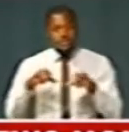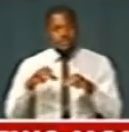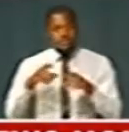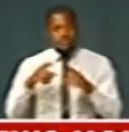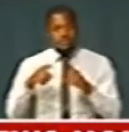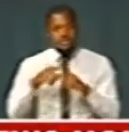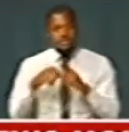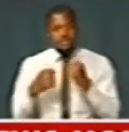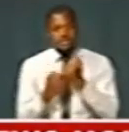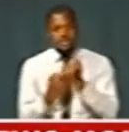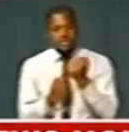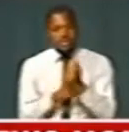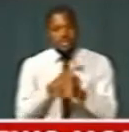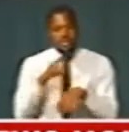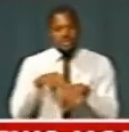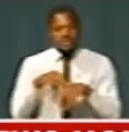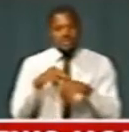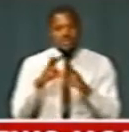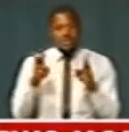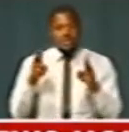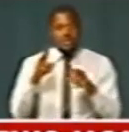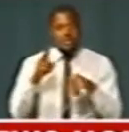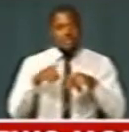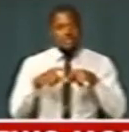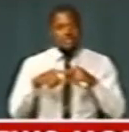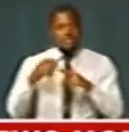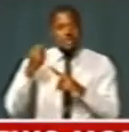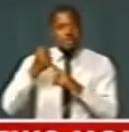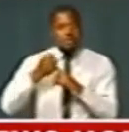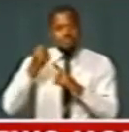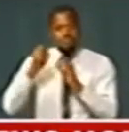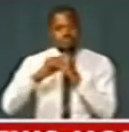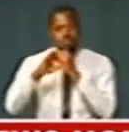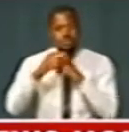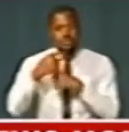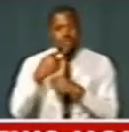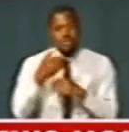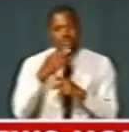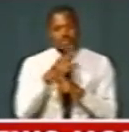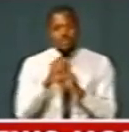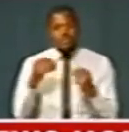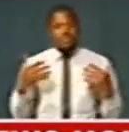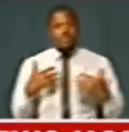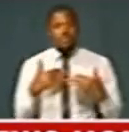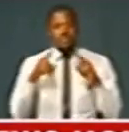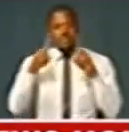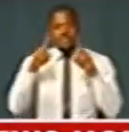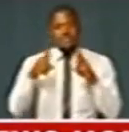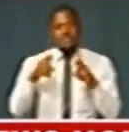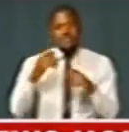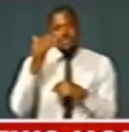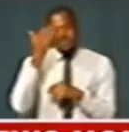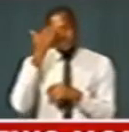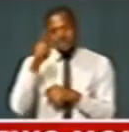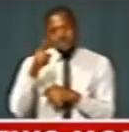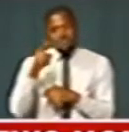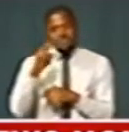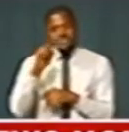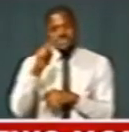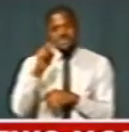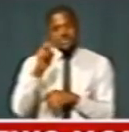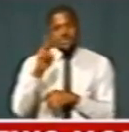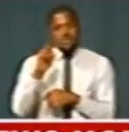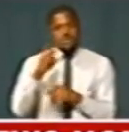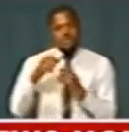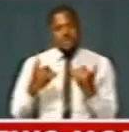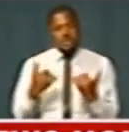Foundation on a nationwide HIV educational campaign said there is no fear in testing and knowing one's status, as